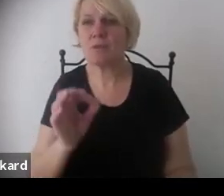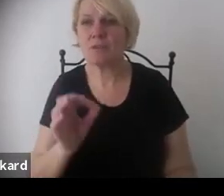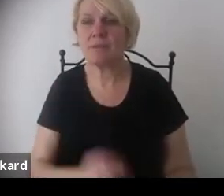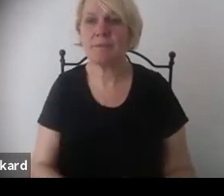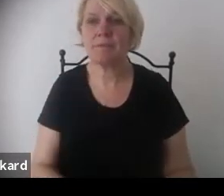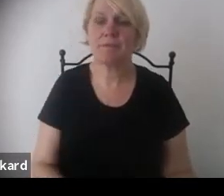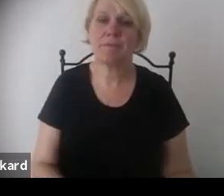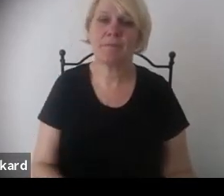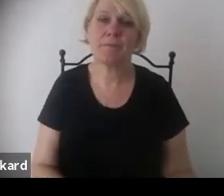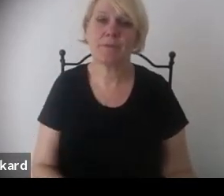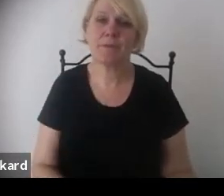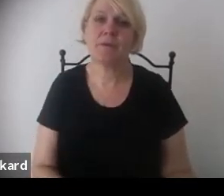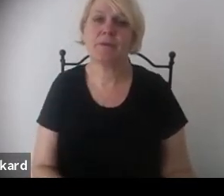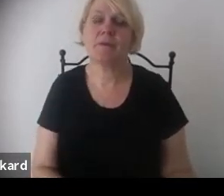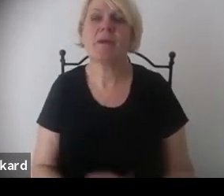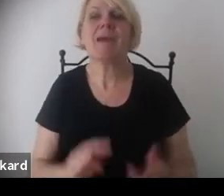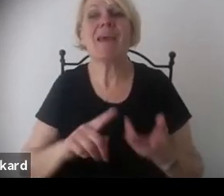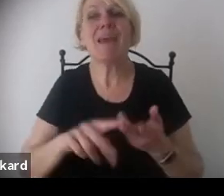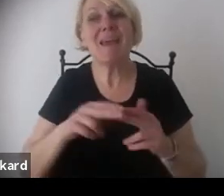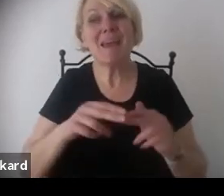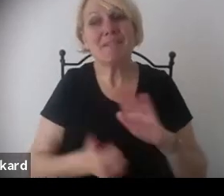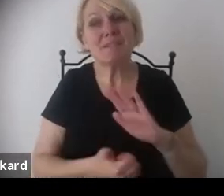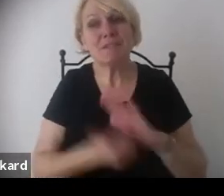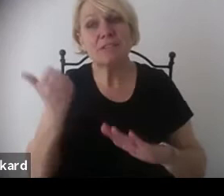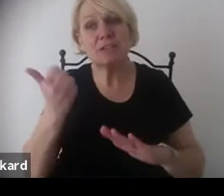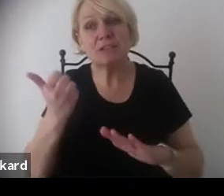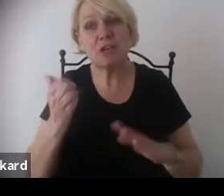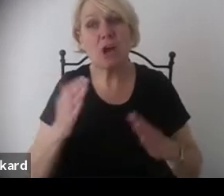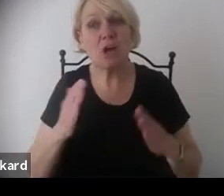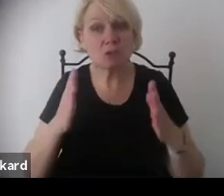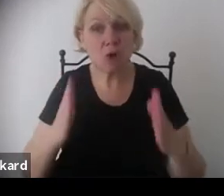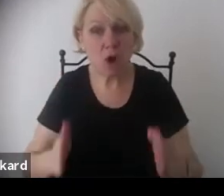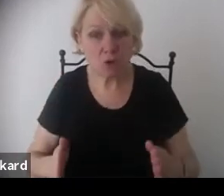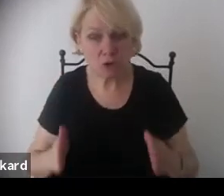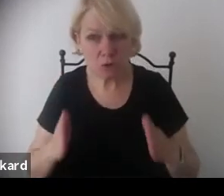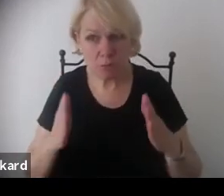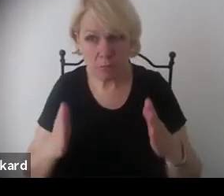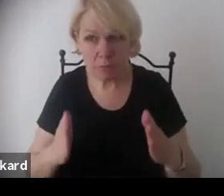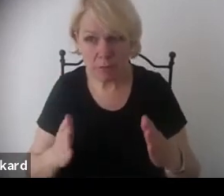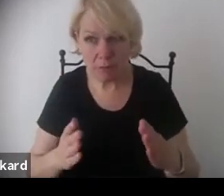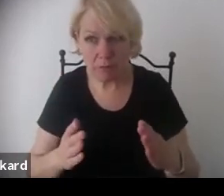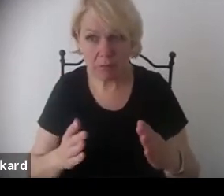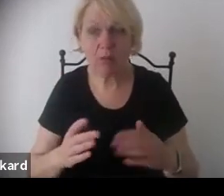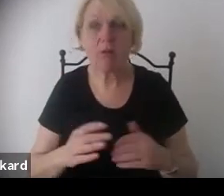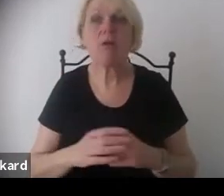are discharged from hospital or in the community are COVID aware?